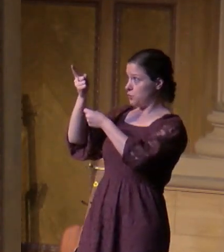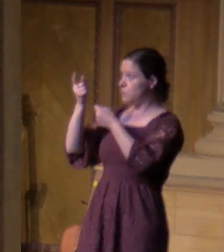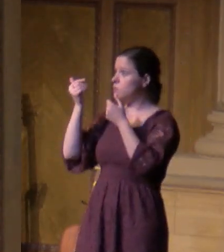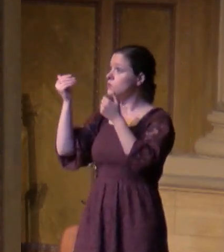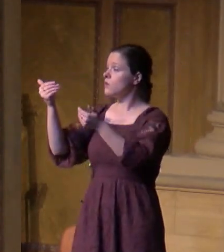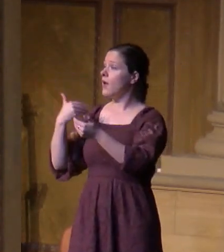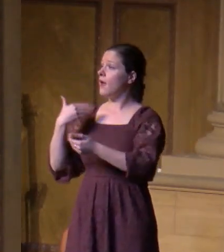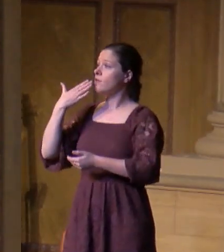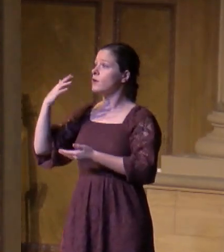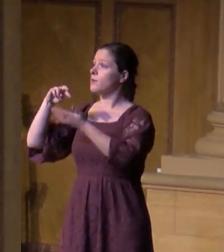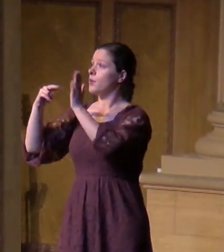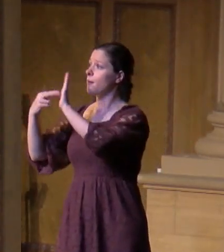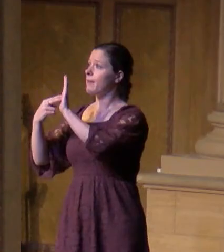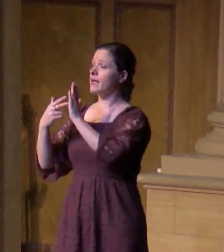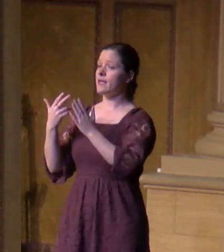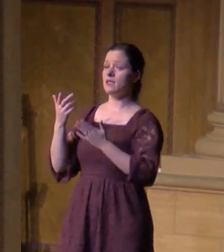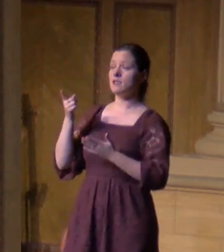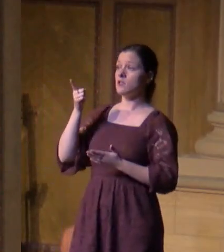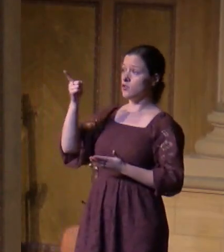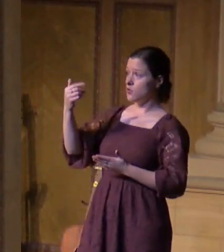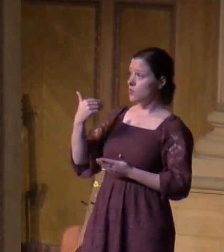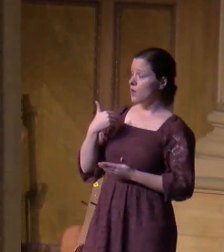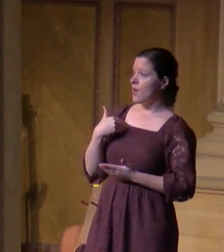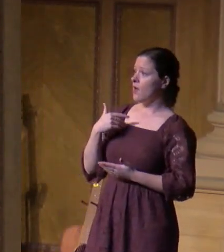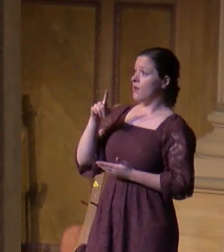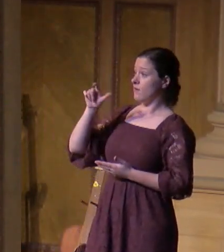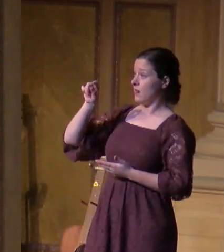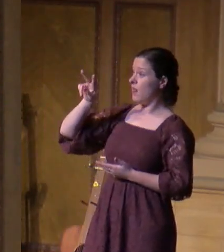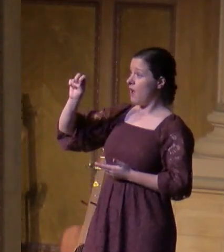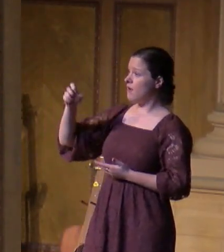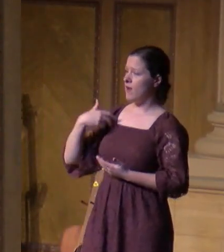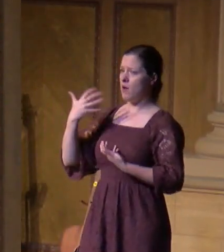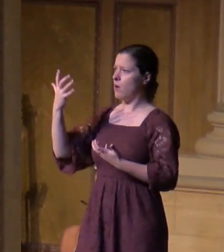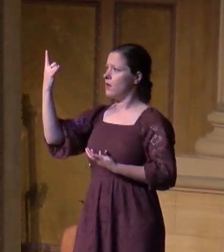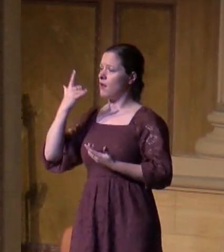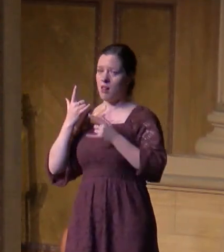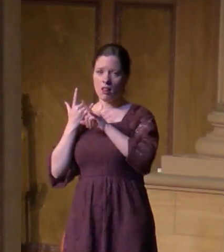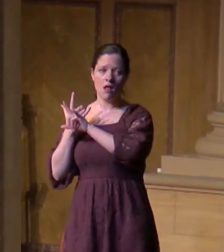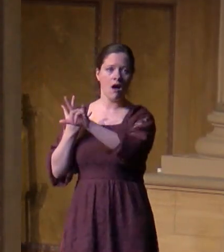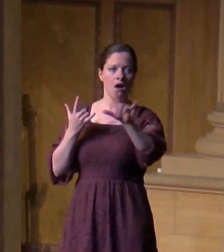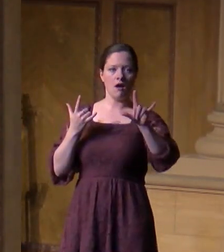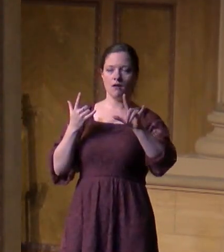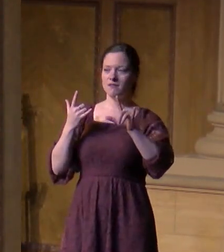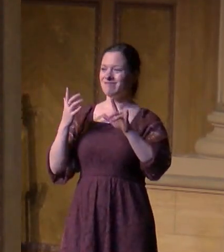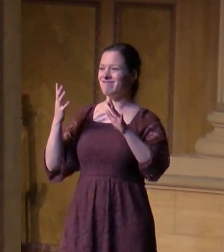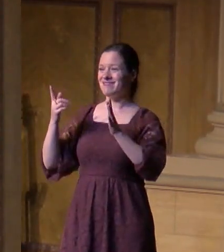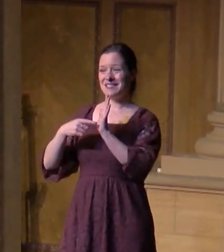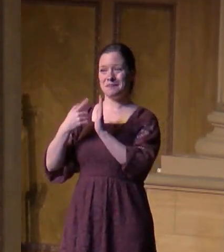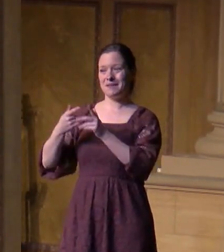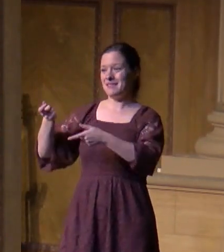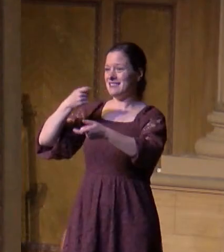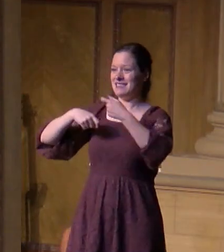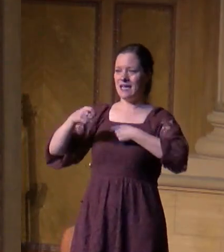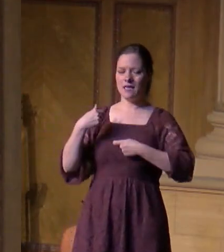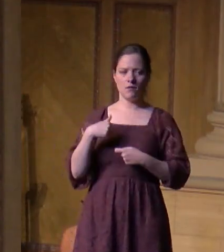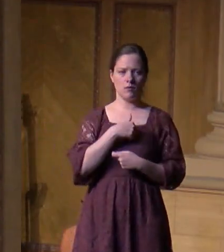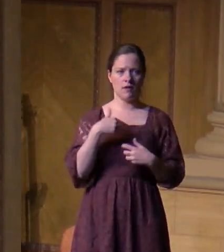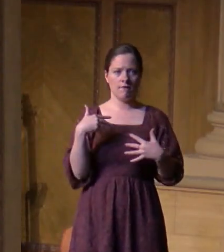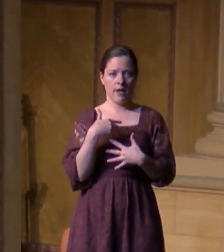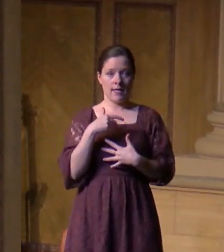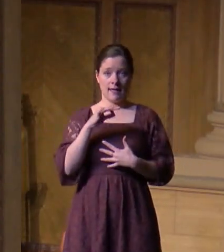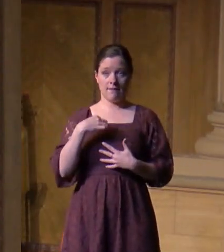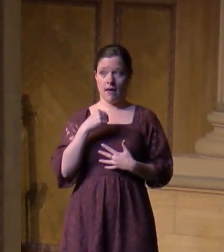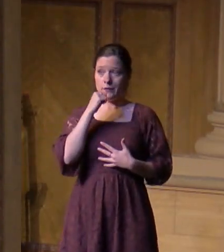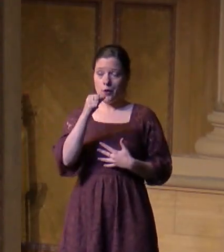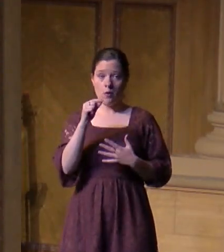or as acts of love where I say that what's the best thing that I can do to serve my neighbor but instead we're so afraid of what could happen if we don't act in a certain